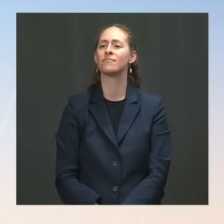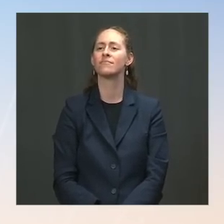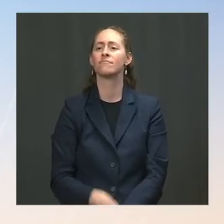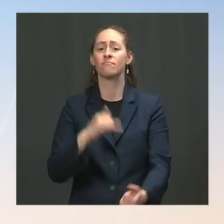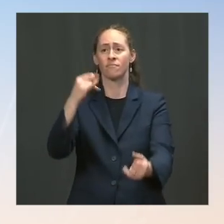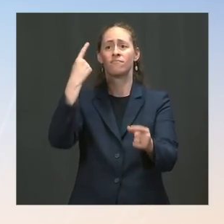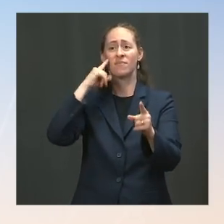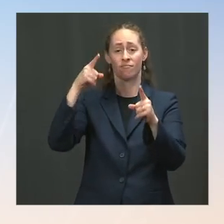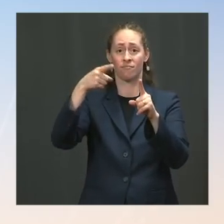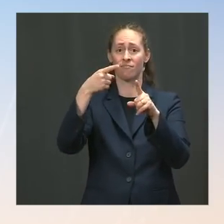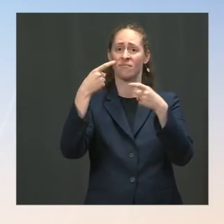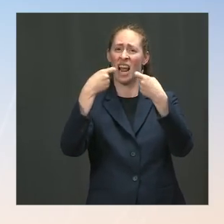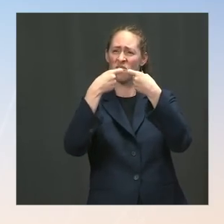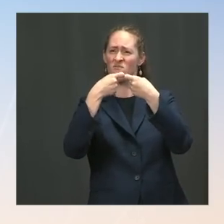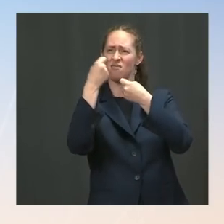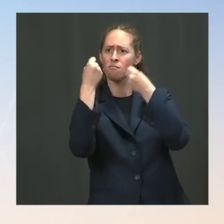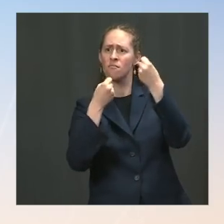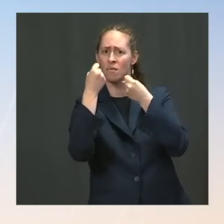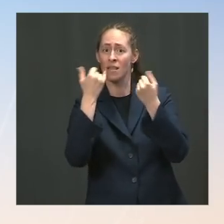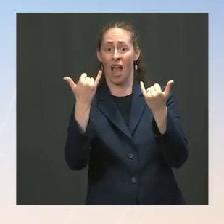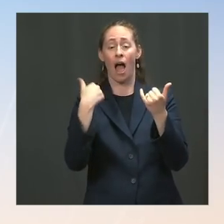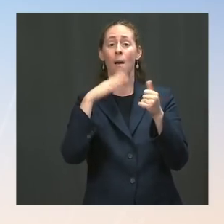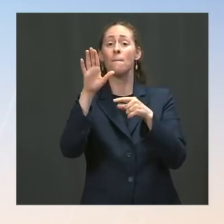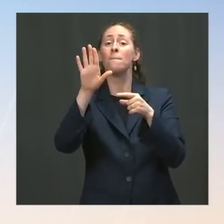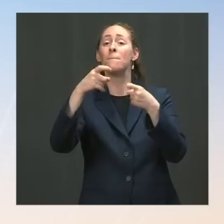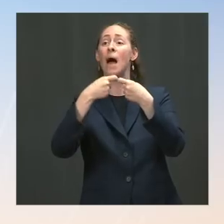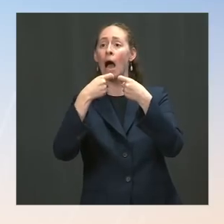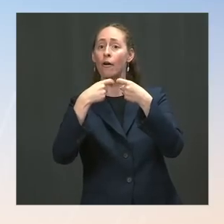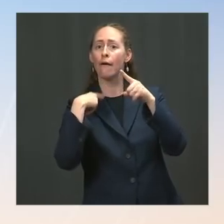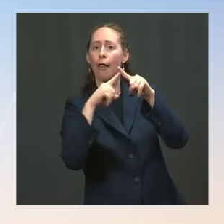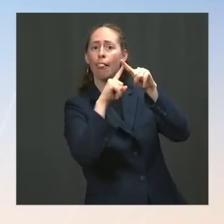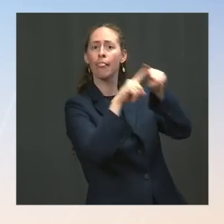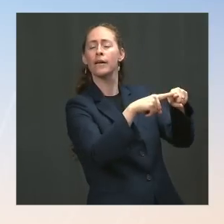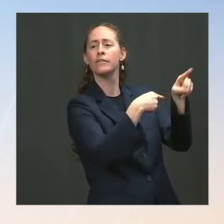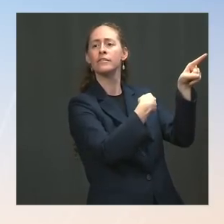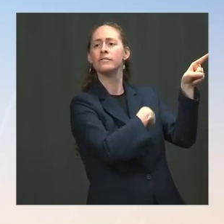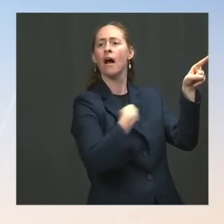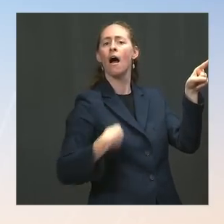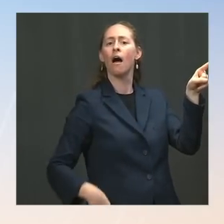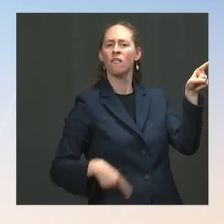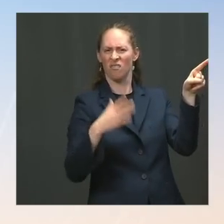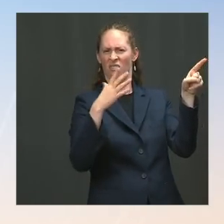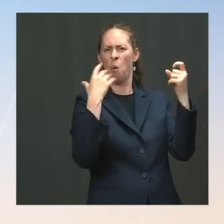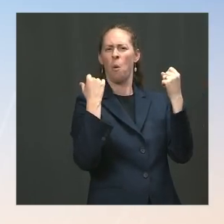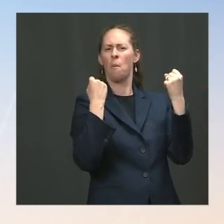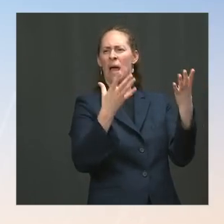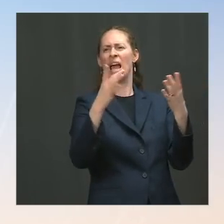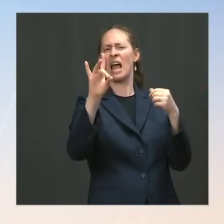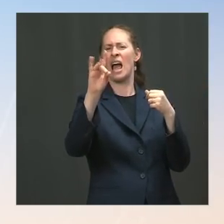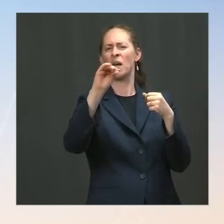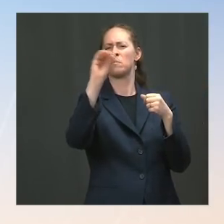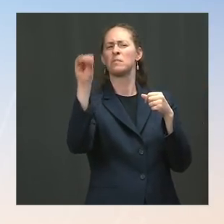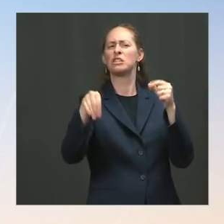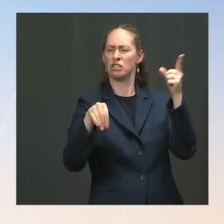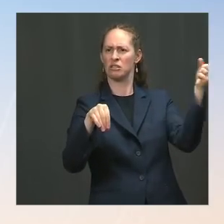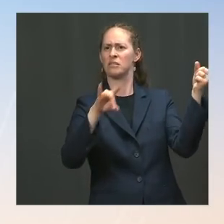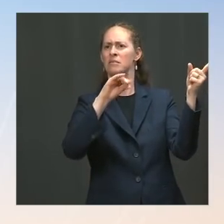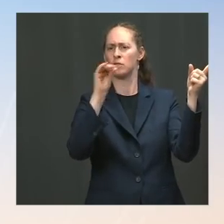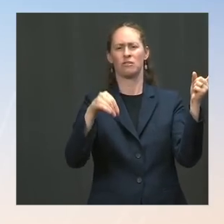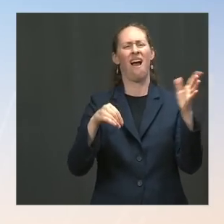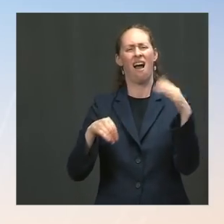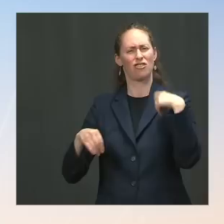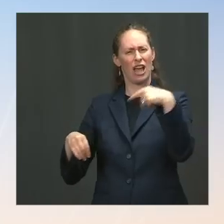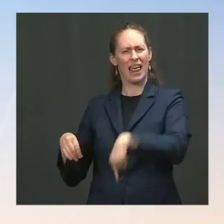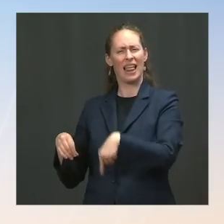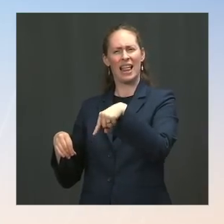But I also would note that in addition to the announcement today, and I noted this a little bit at the top, there will be rulemaking steps that are announced